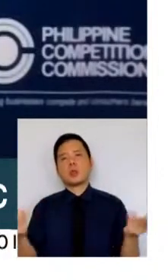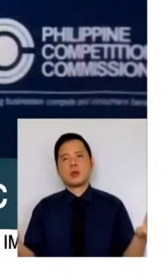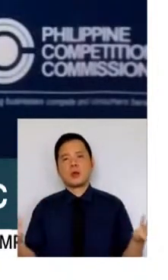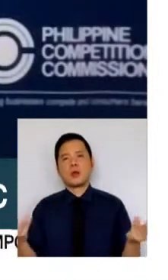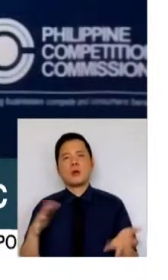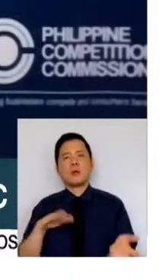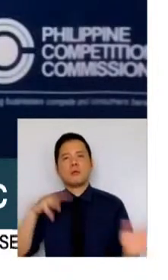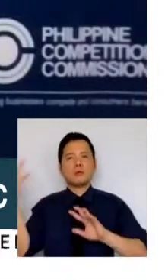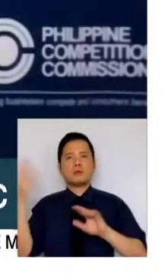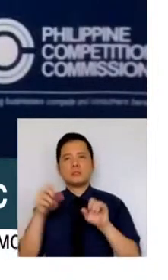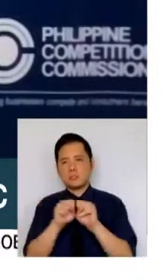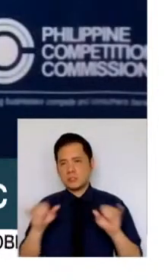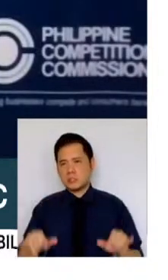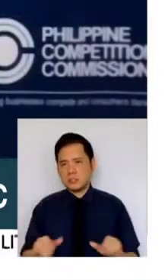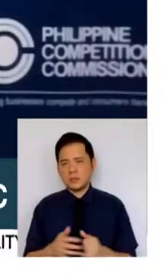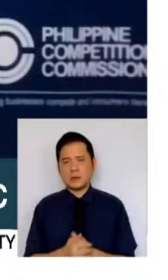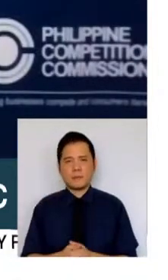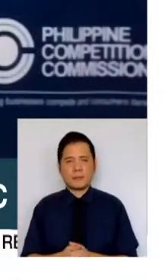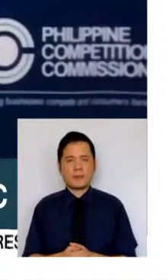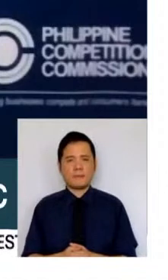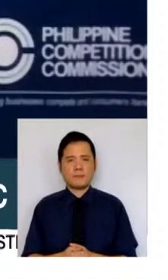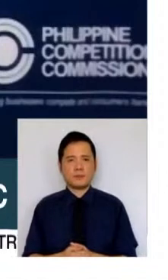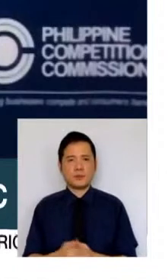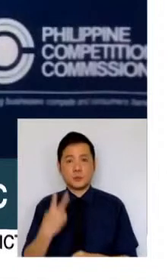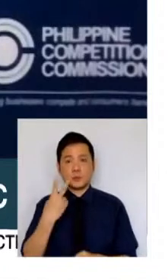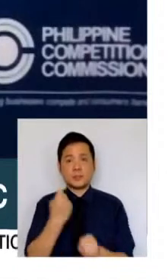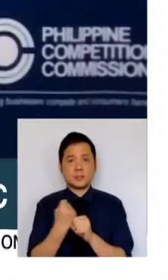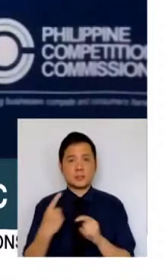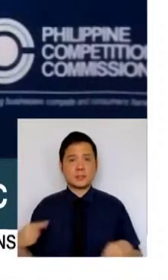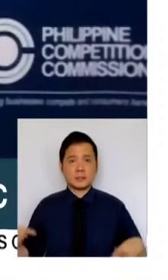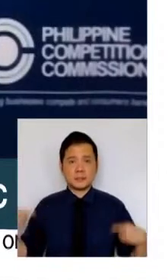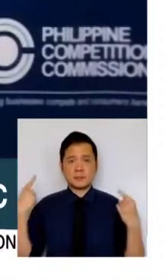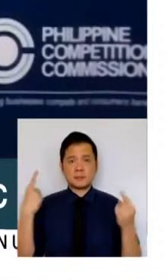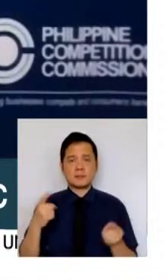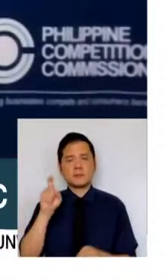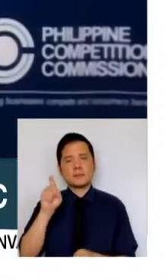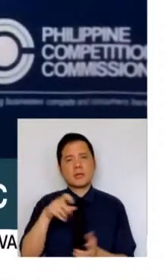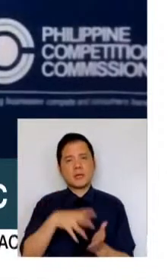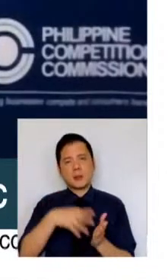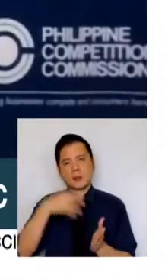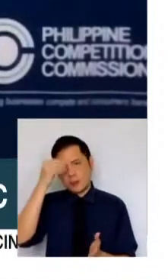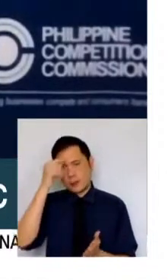Again, taking the lessons of the past 2 years, insofar as the